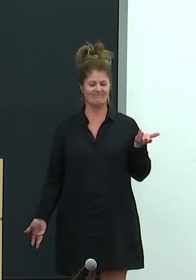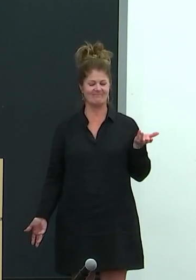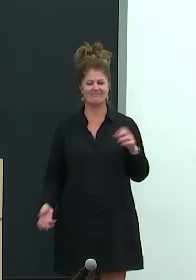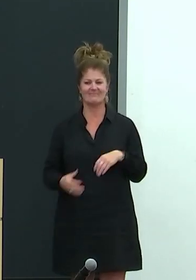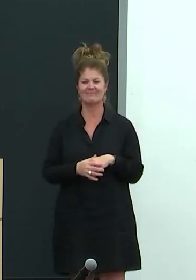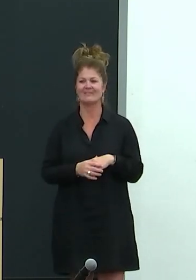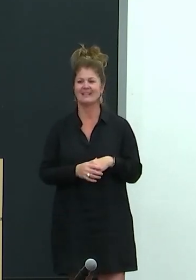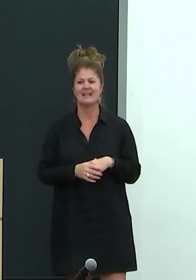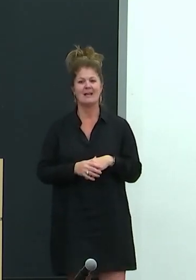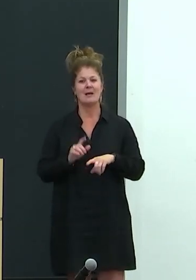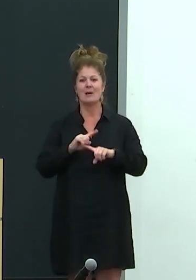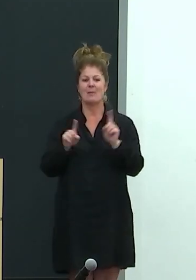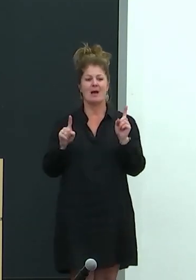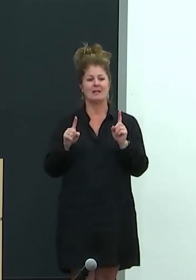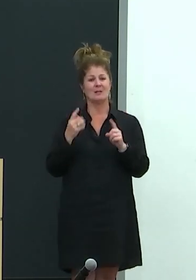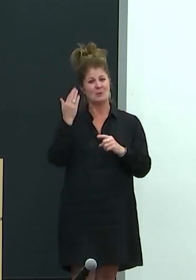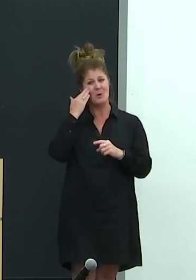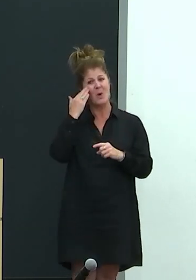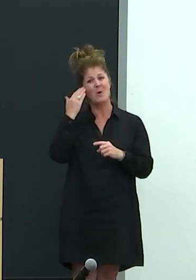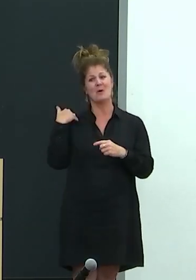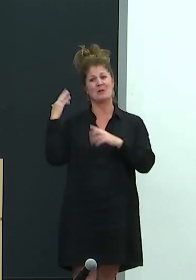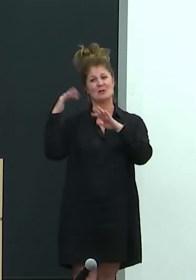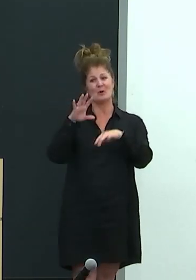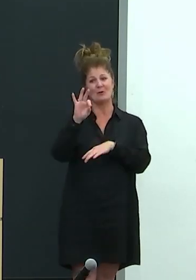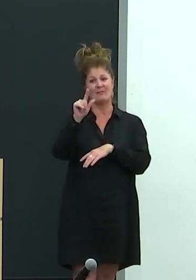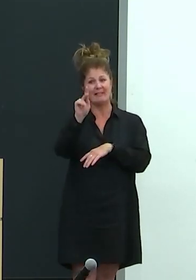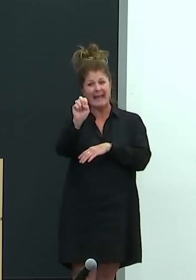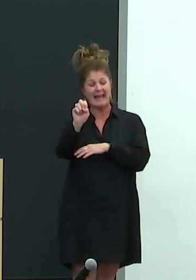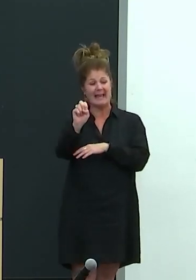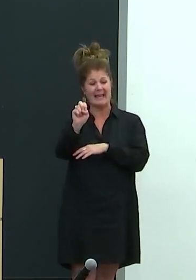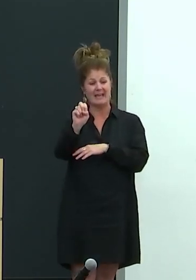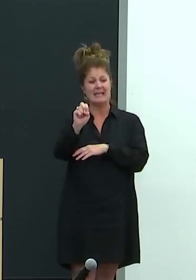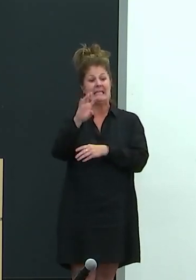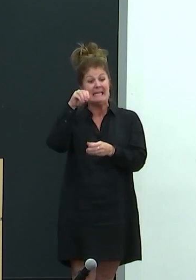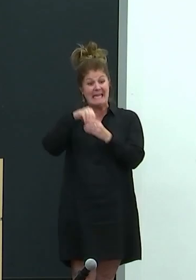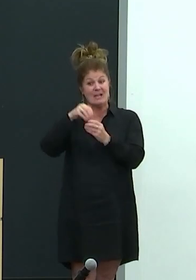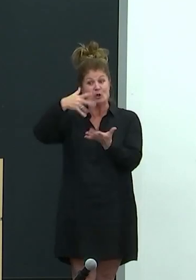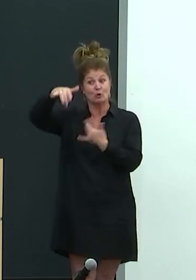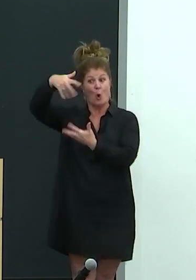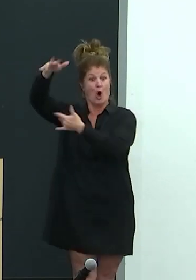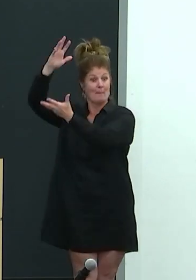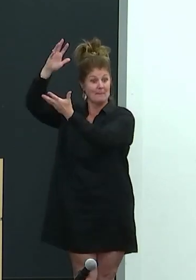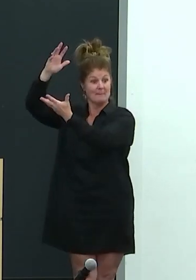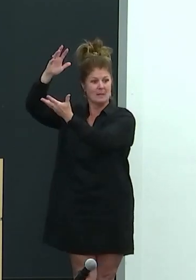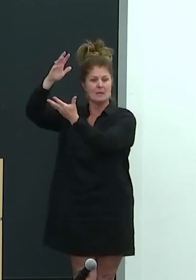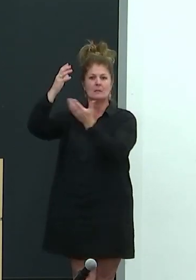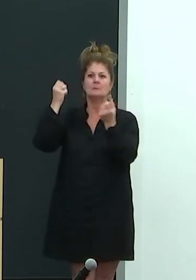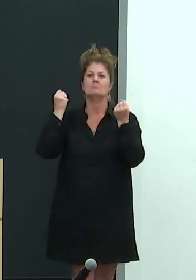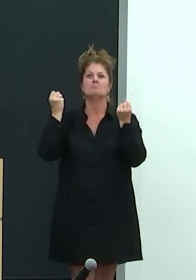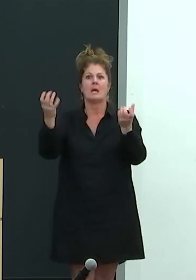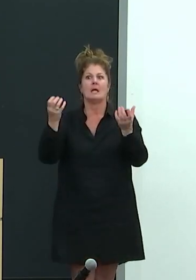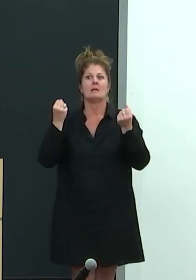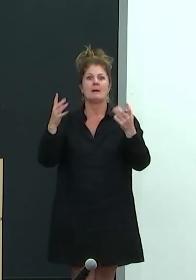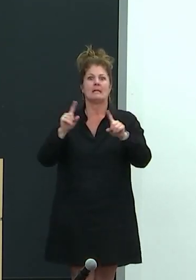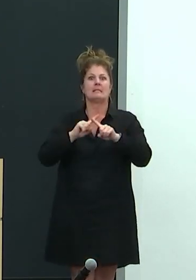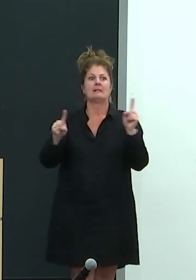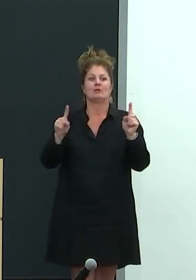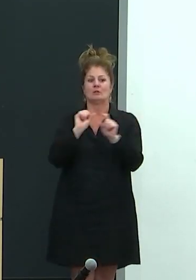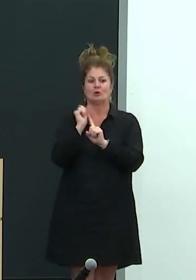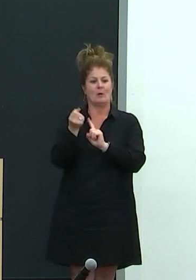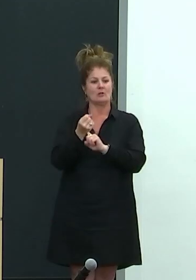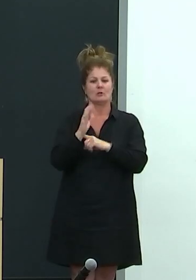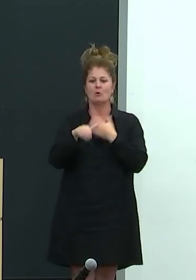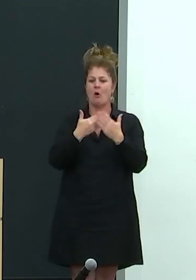as diverse as a snowflake in a snowstorm, there's an infinite number of scenarios, all with unique